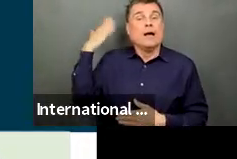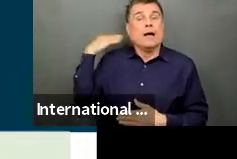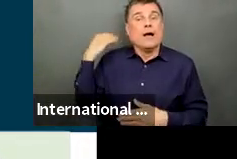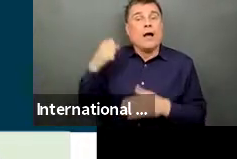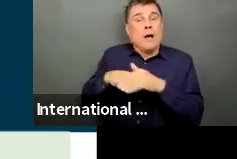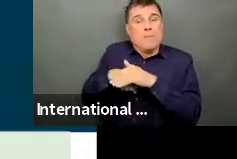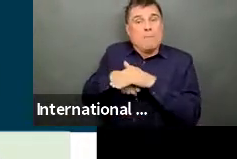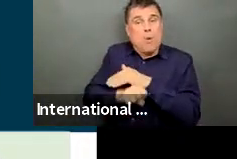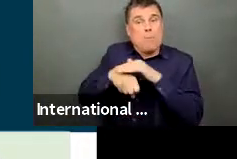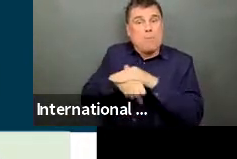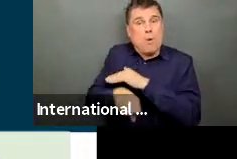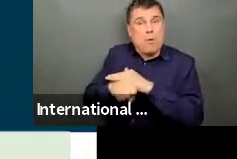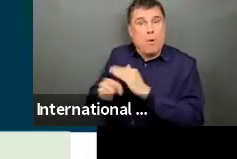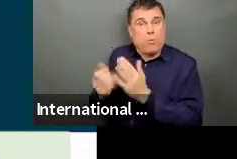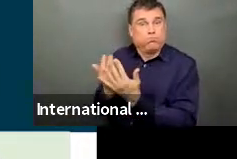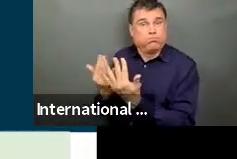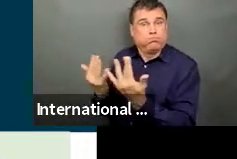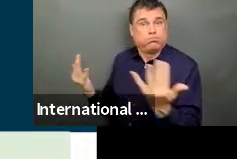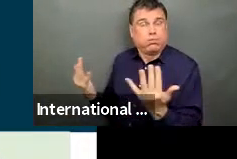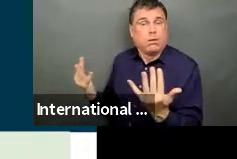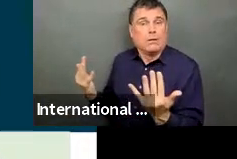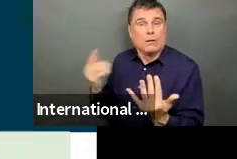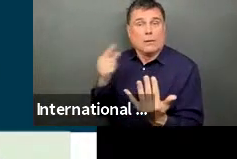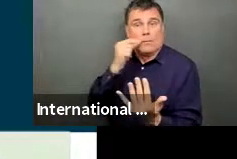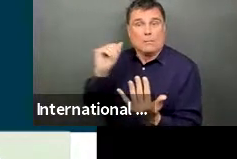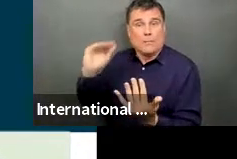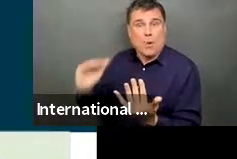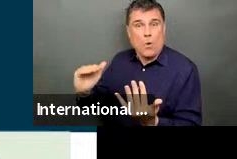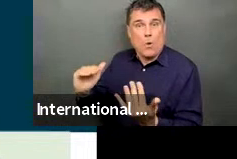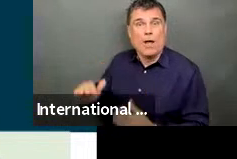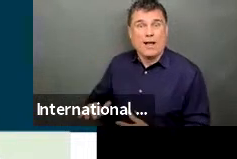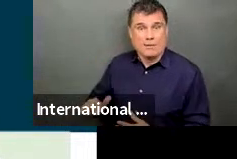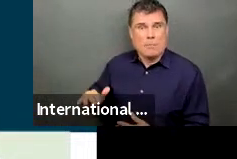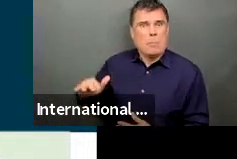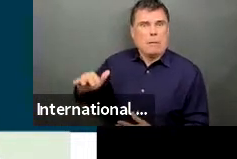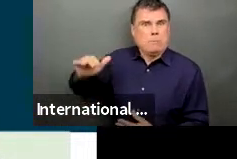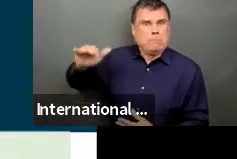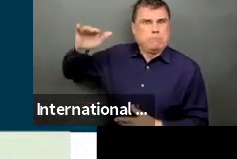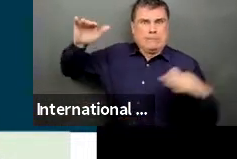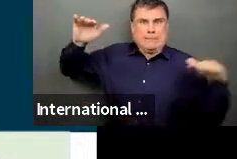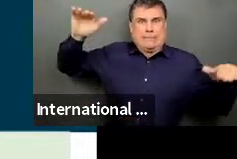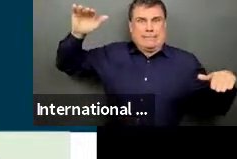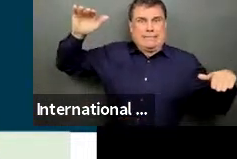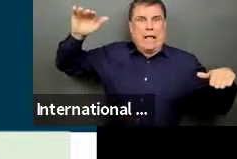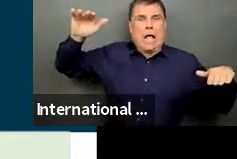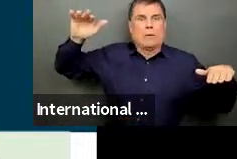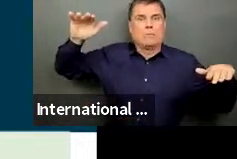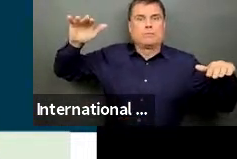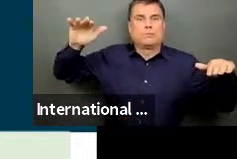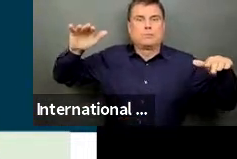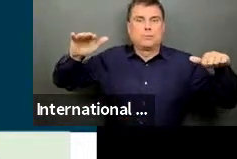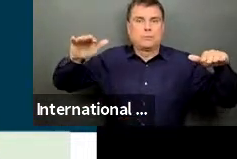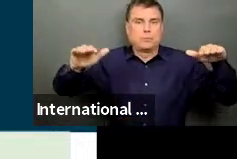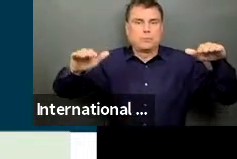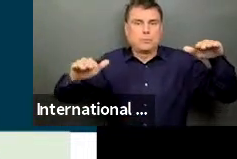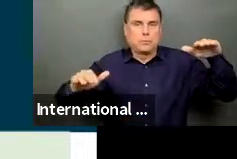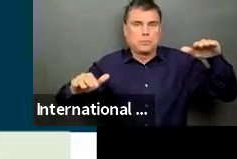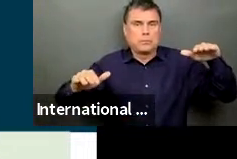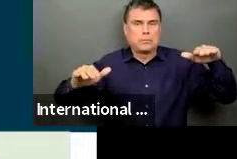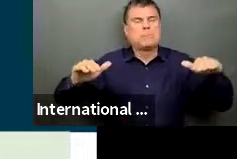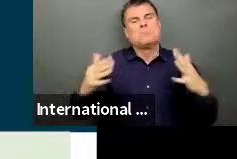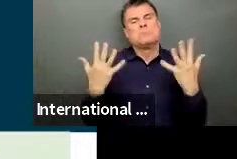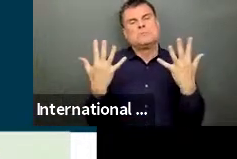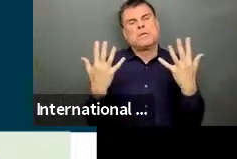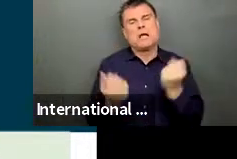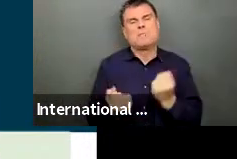countries. After some time, 10 years or 15 years, you can see, for instance, that Georgia, which is shown